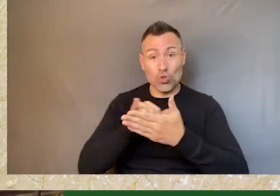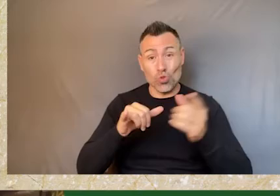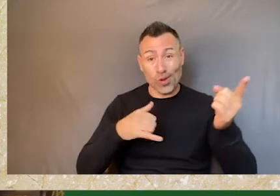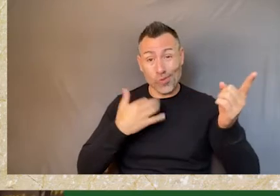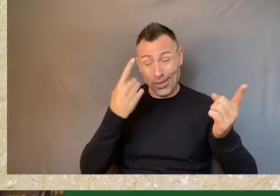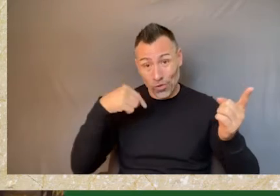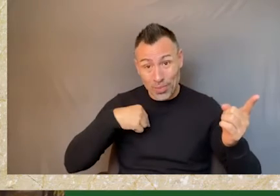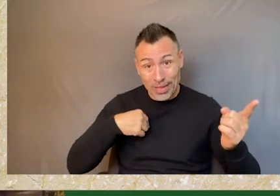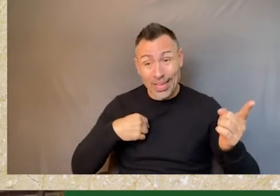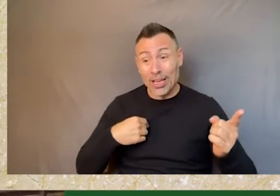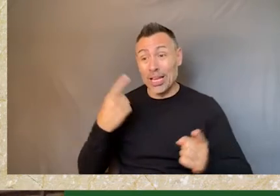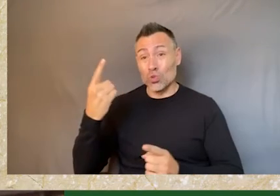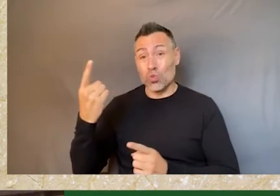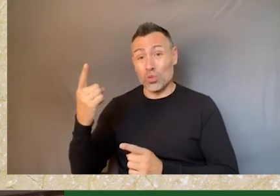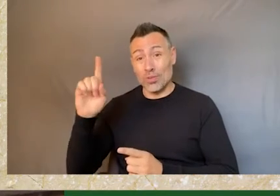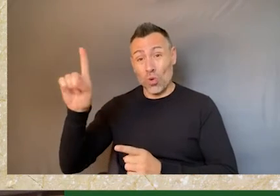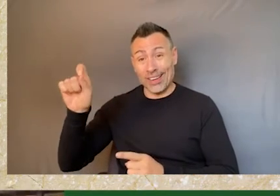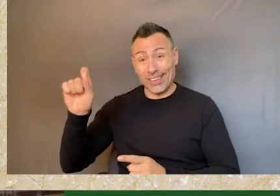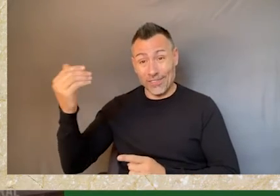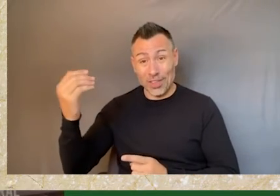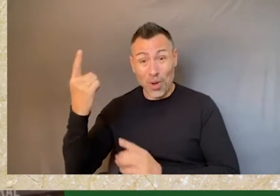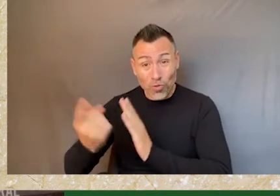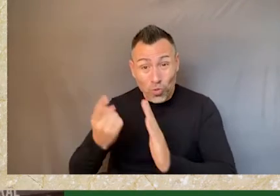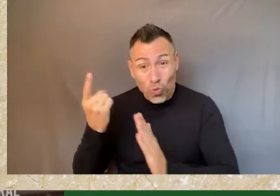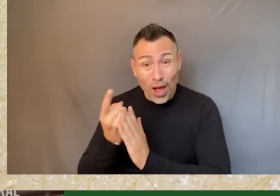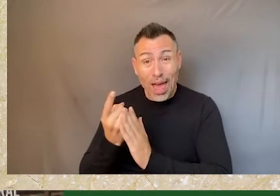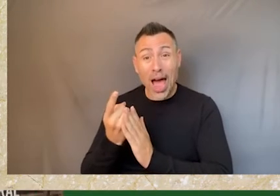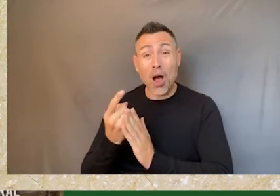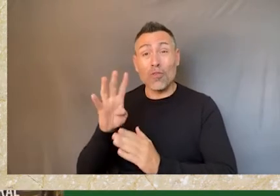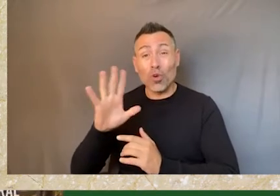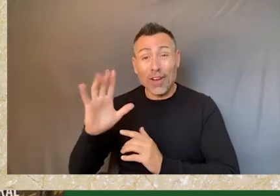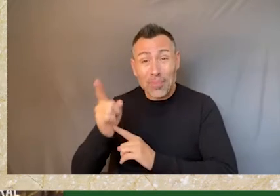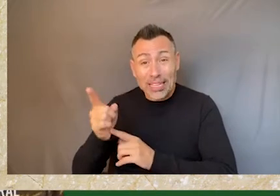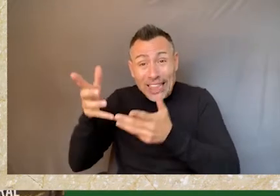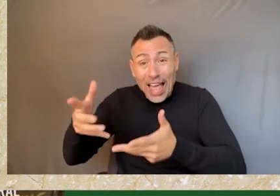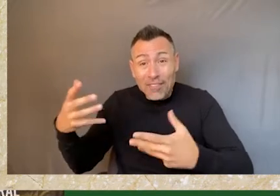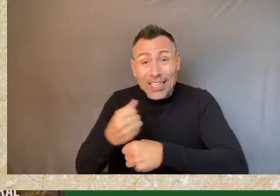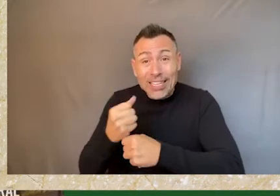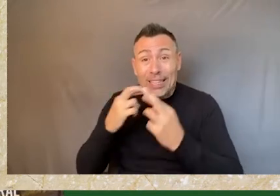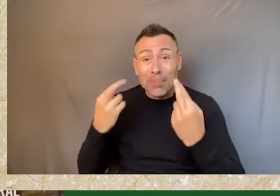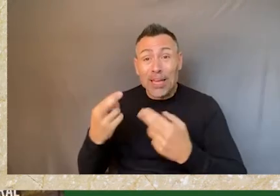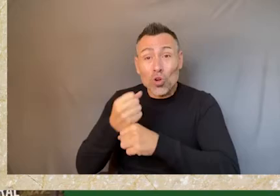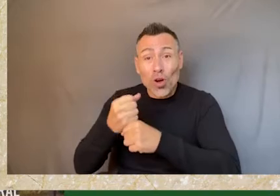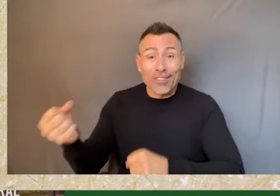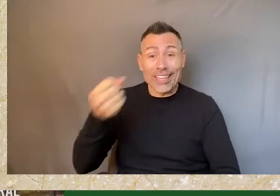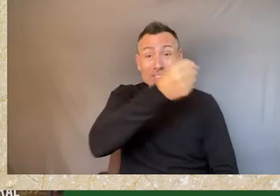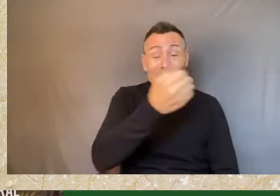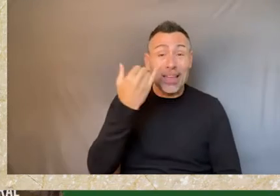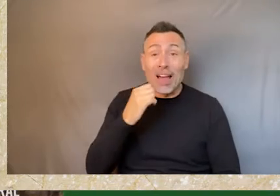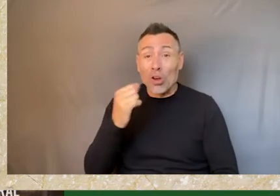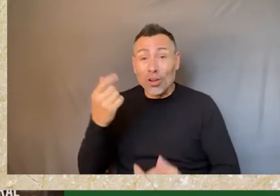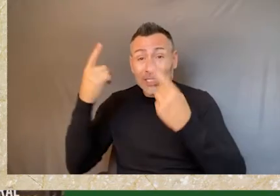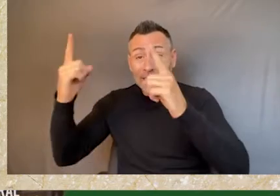exactly 1 hour and 45 minutes to go and get Judd's bagel and coffee. And if we don't get it, then he's gonna be starving back